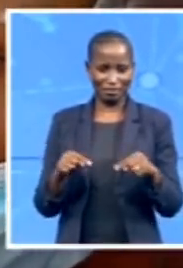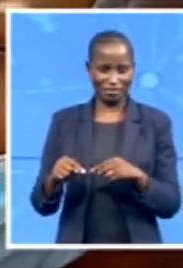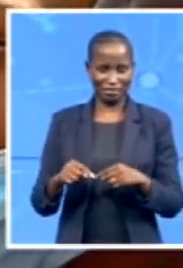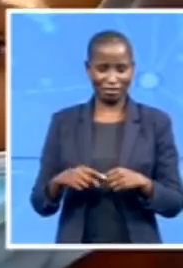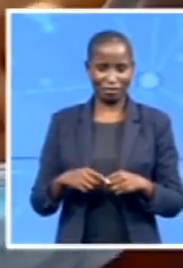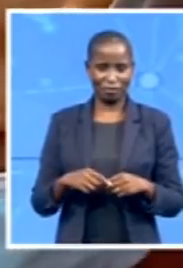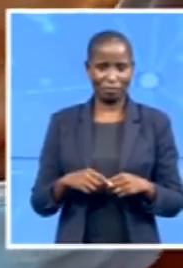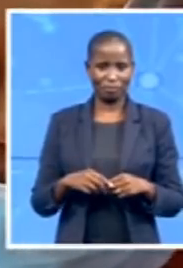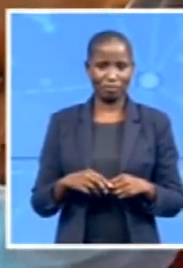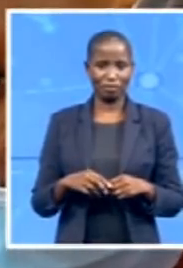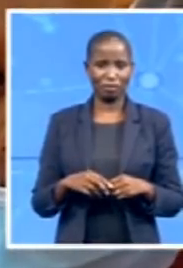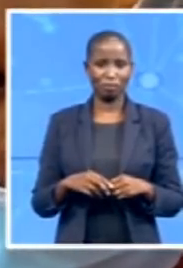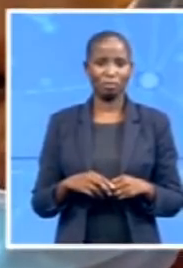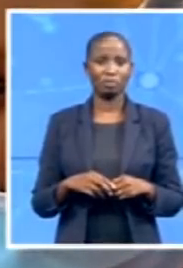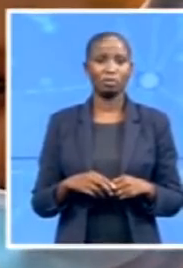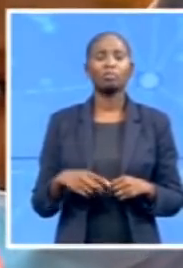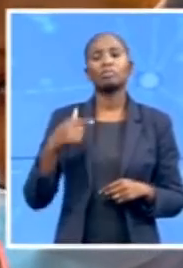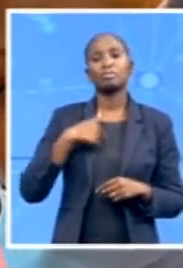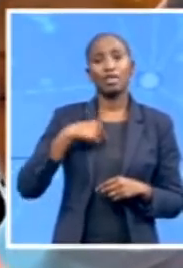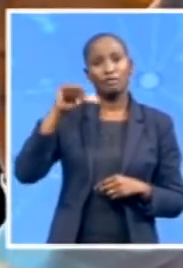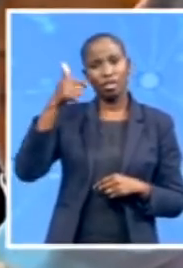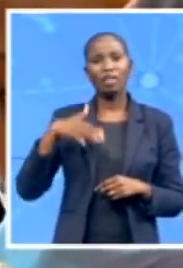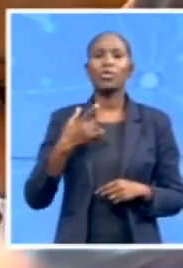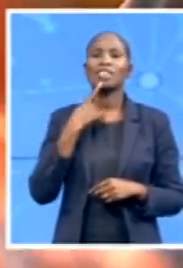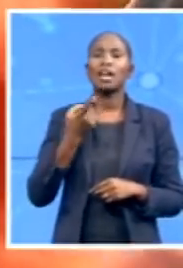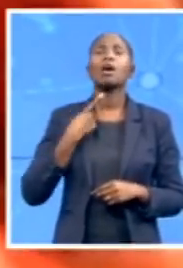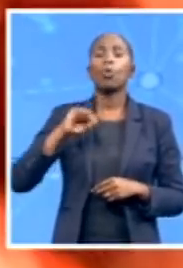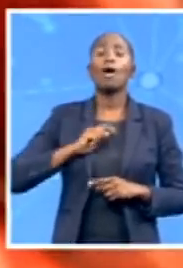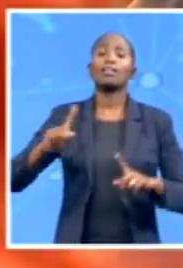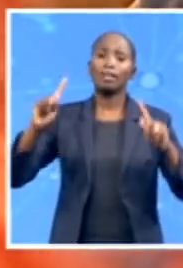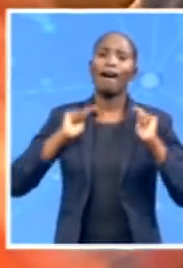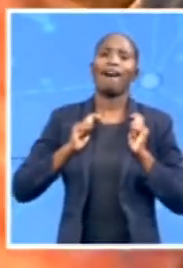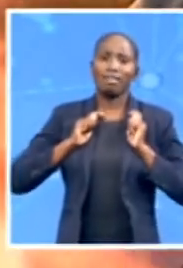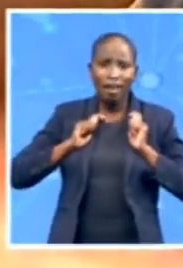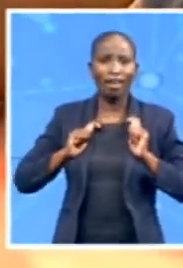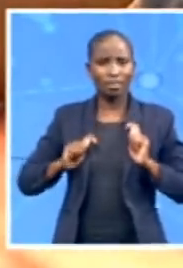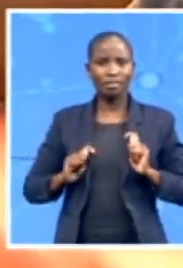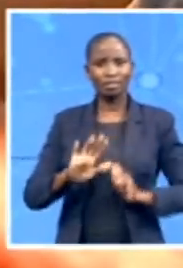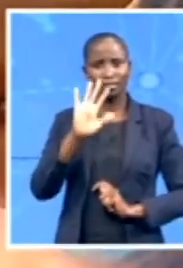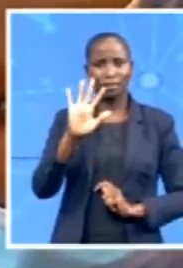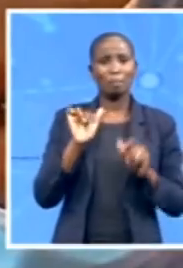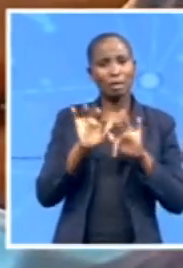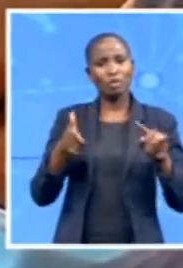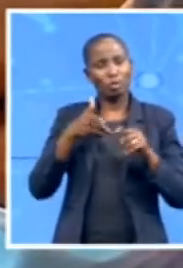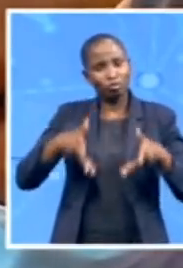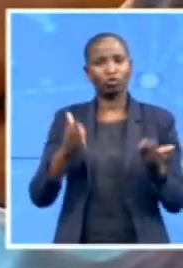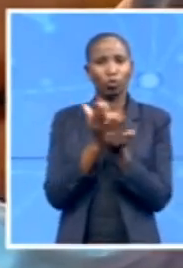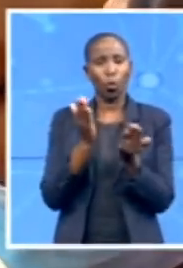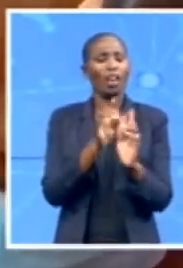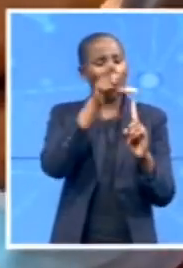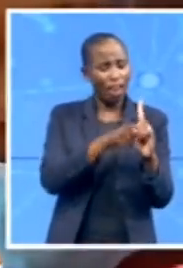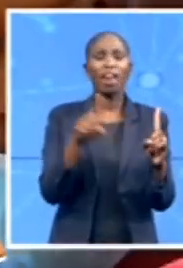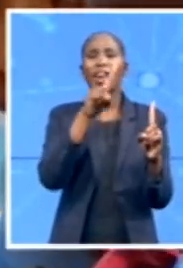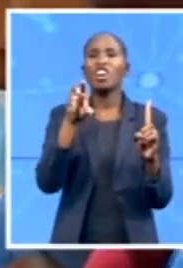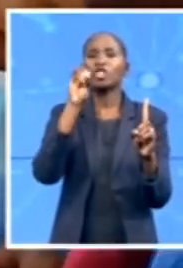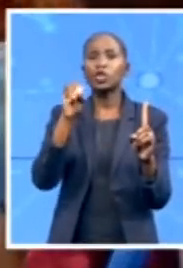Firstly, give a car, rehate, give a tobacco school, Mrs. Zolile, Mr. Zolile, ne a itse discipline a ke itseng ka go